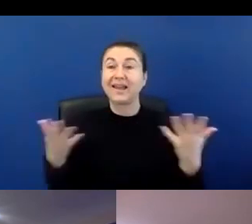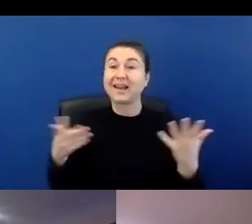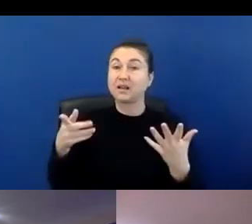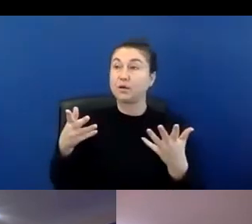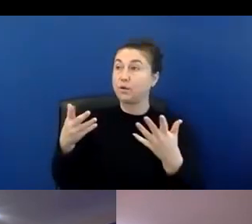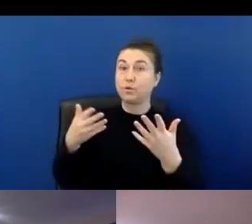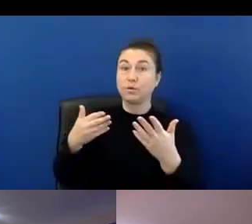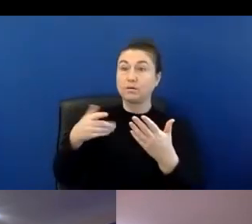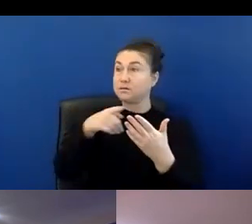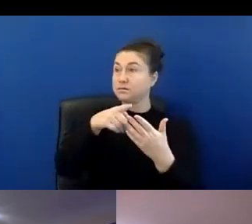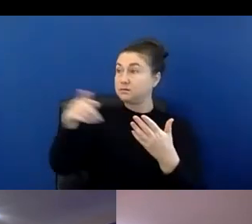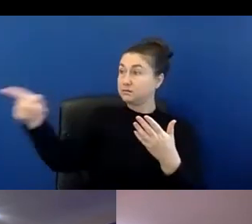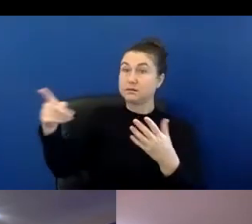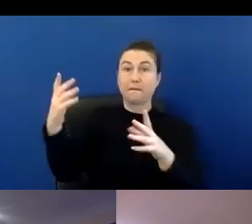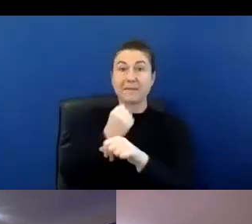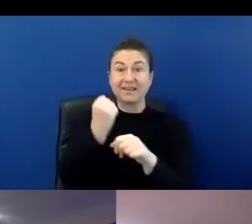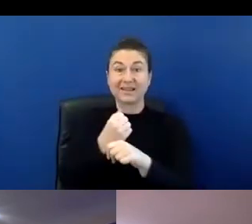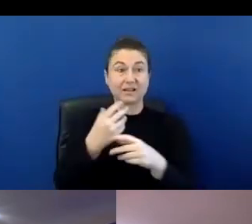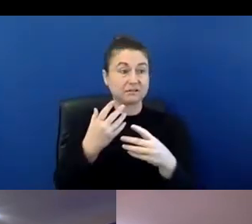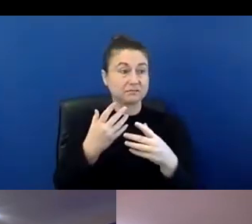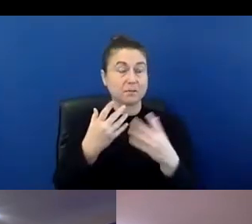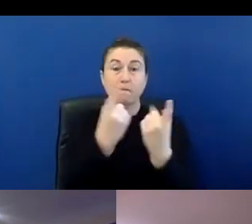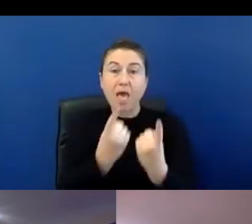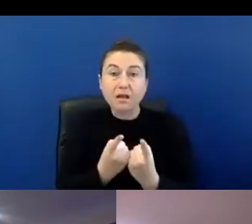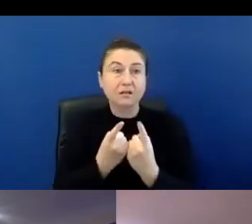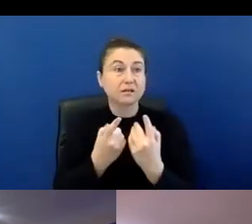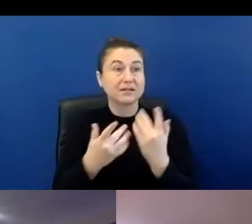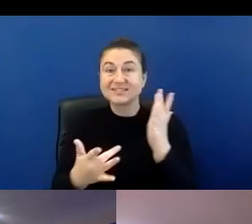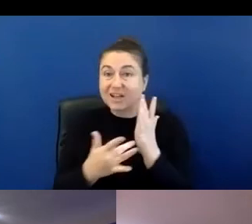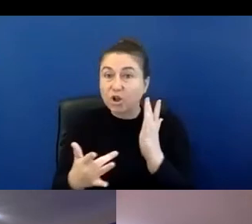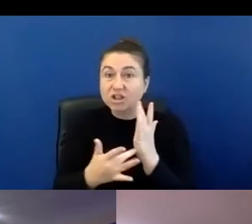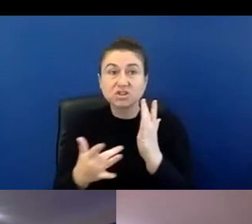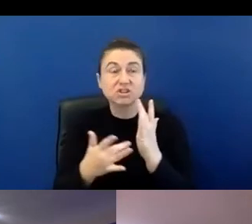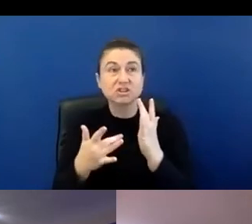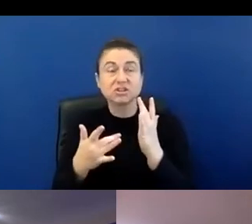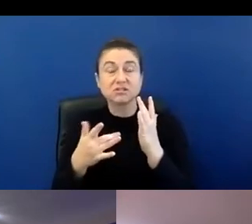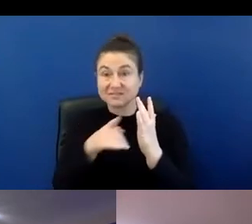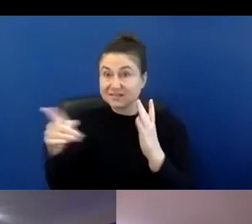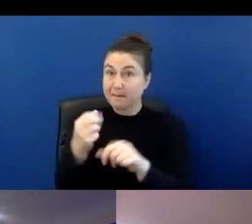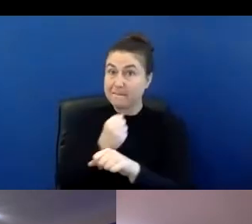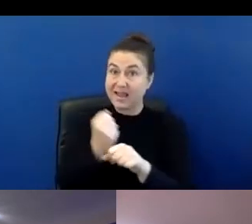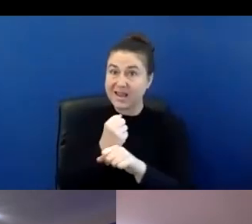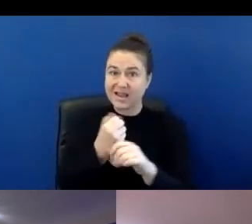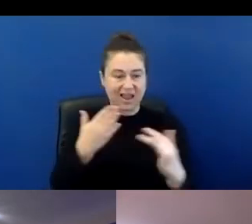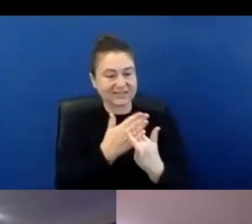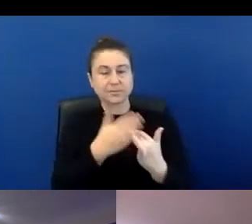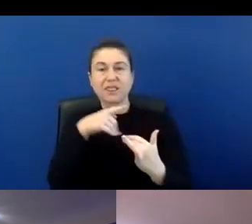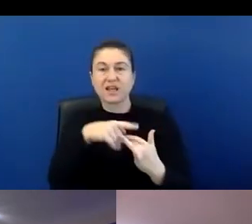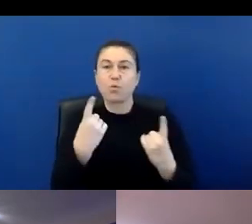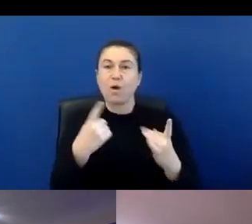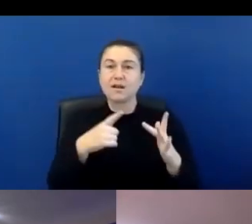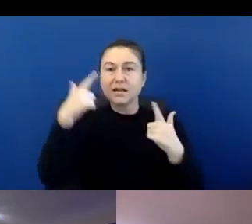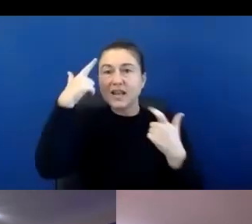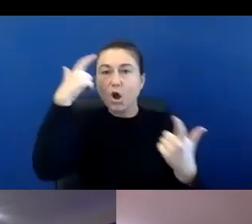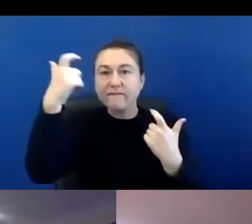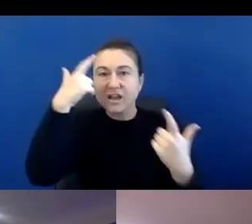or technology or products have to think accessibility is a form of innovation. So the law is one pillar that we have to consider, and